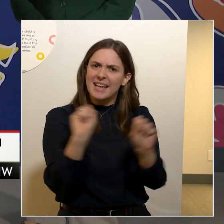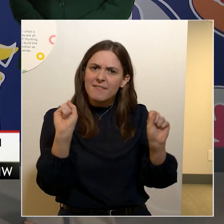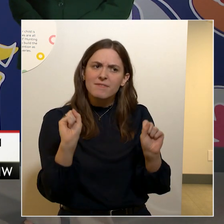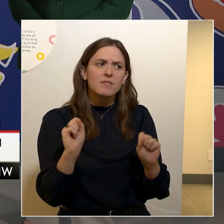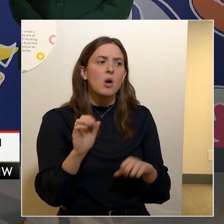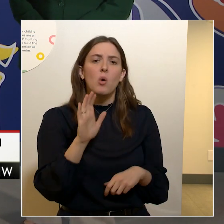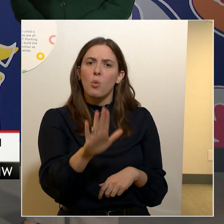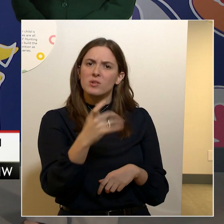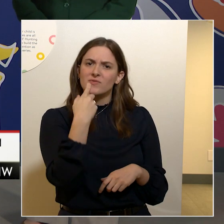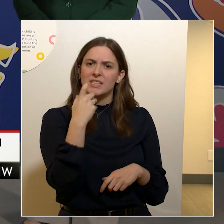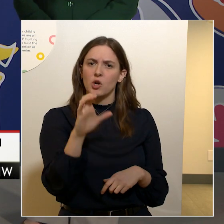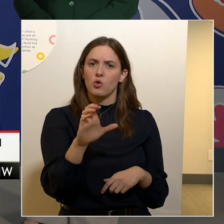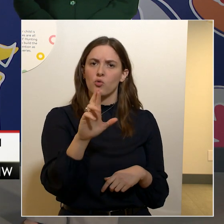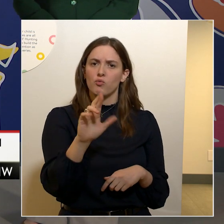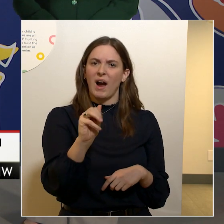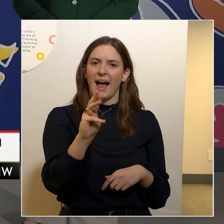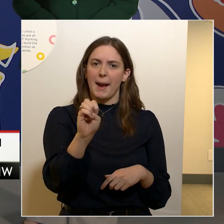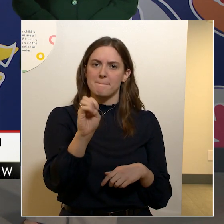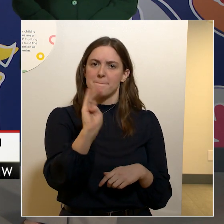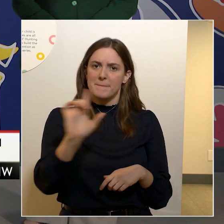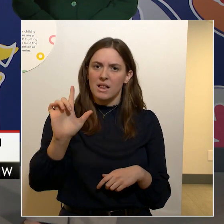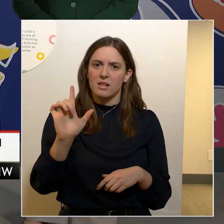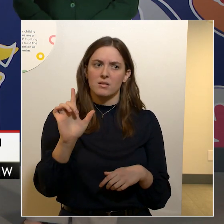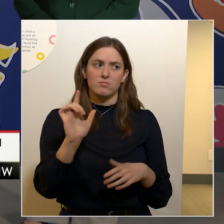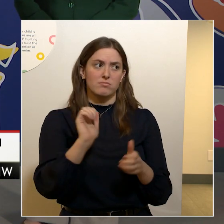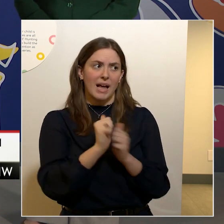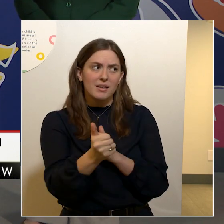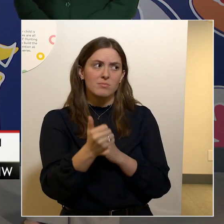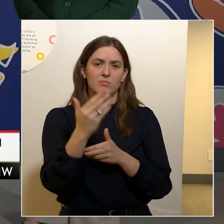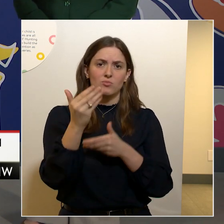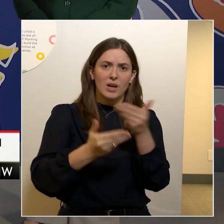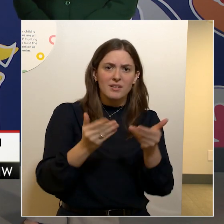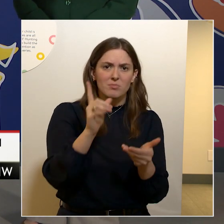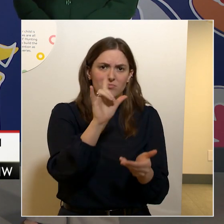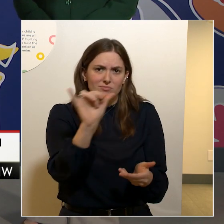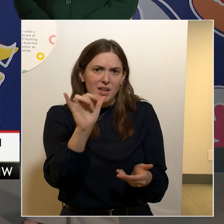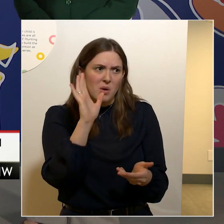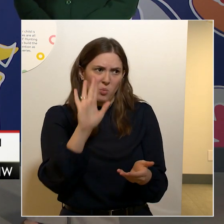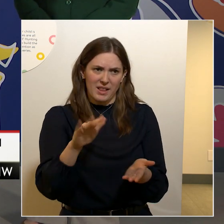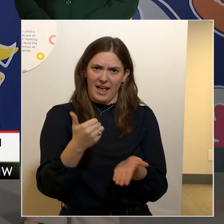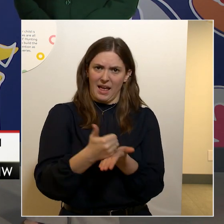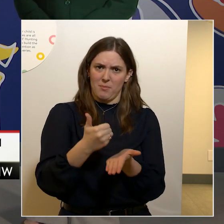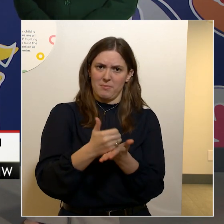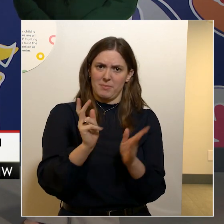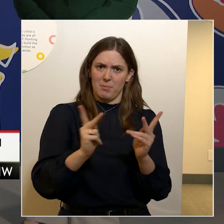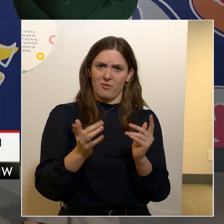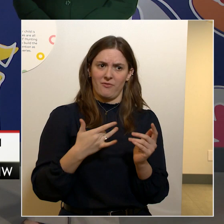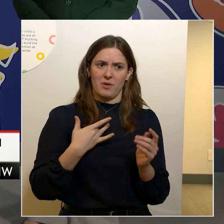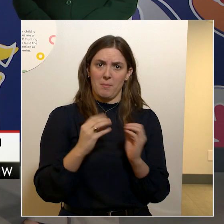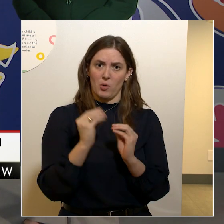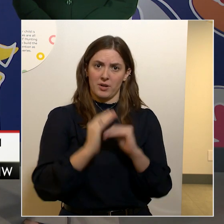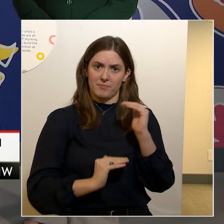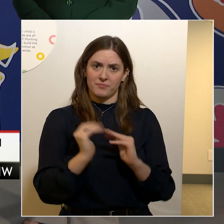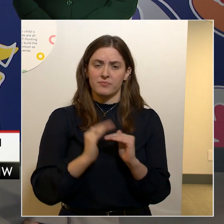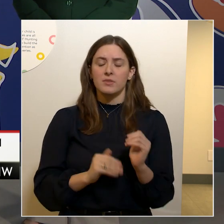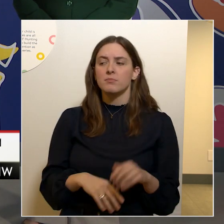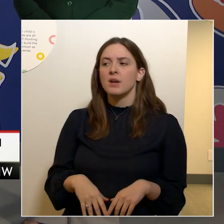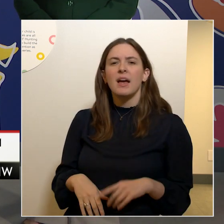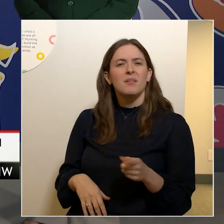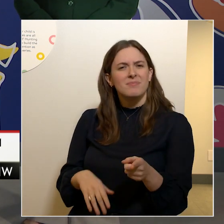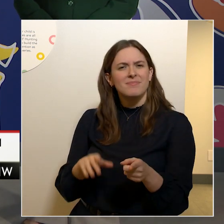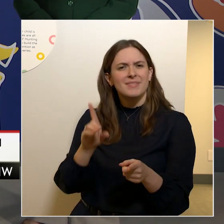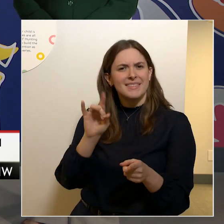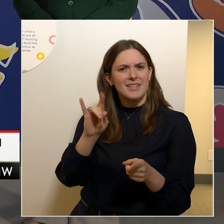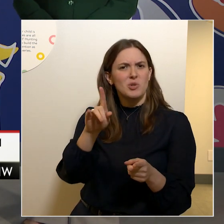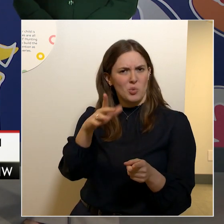through will be enough to keep this area safe, or does more need to be done to make people comfortable to accept those grants and come down here? Did you hear my earlier